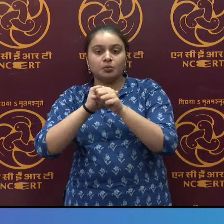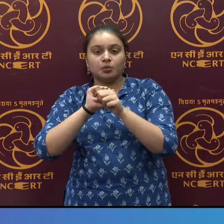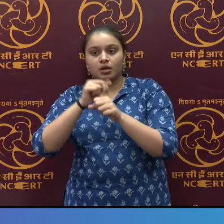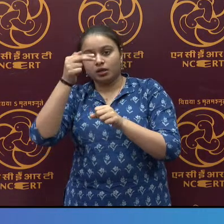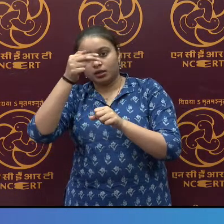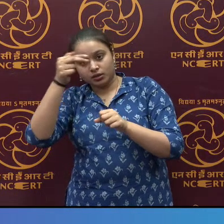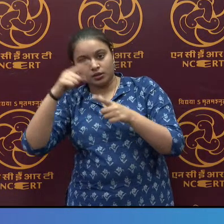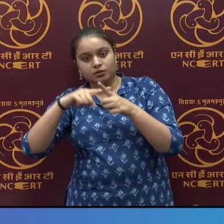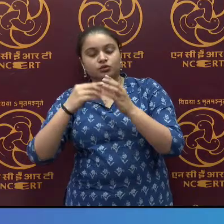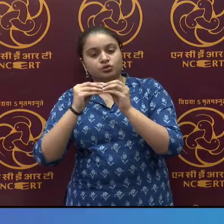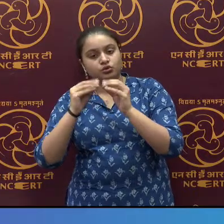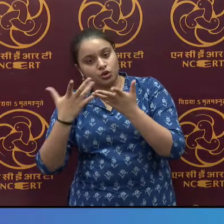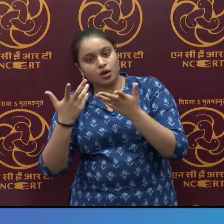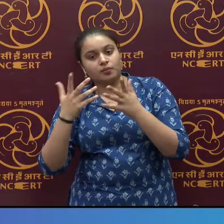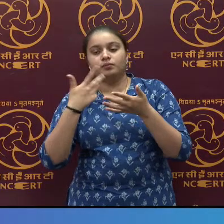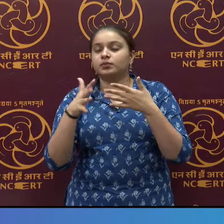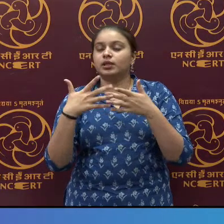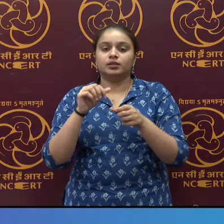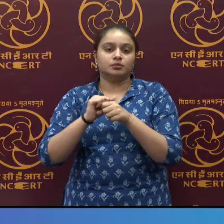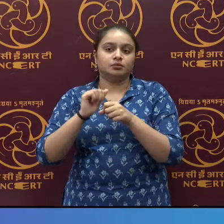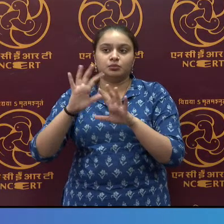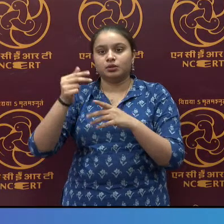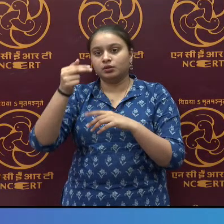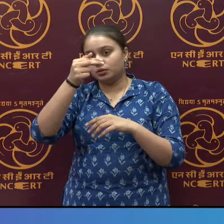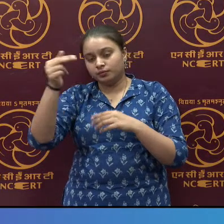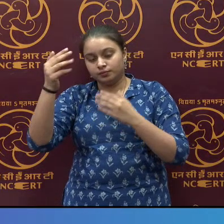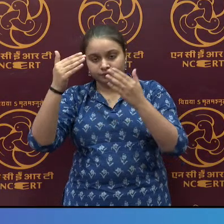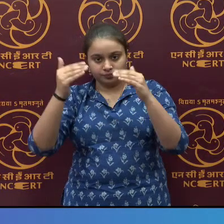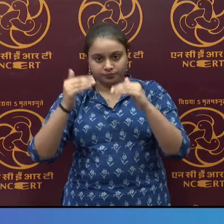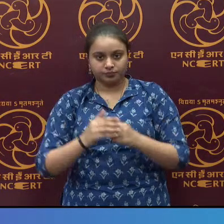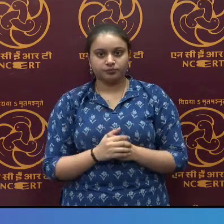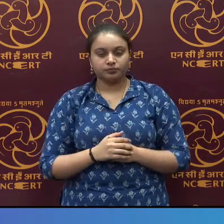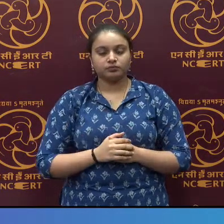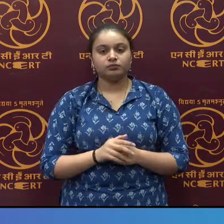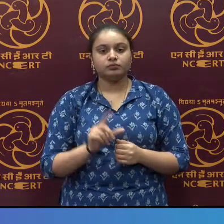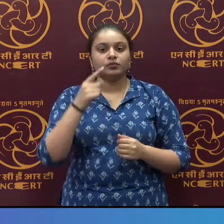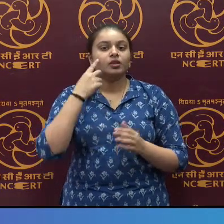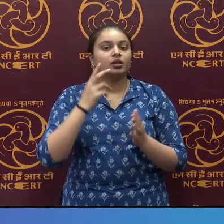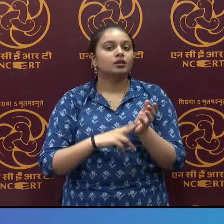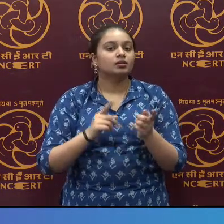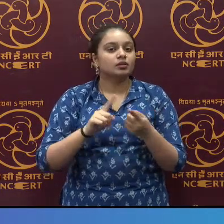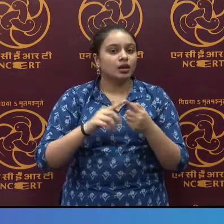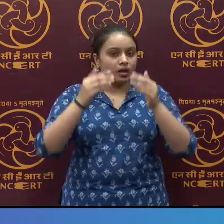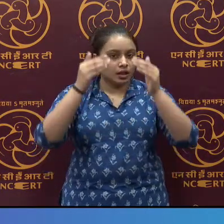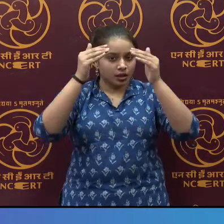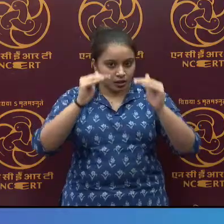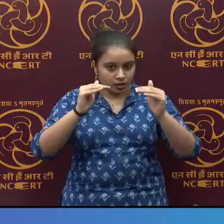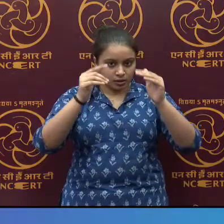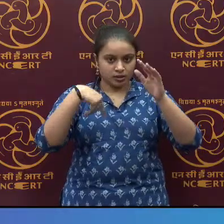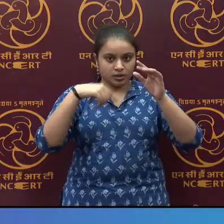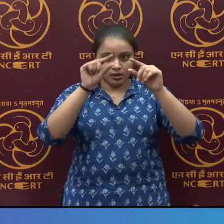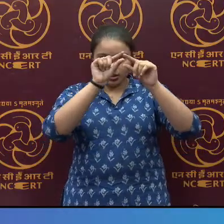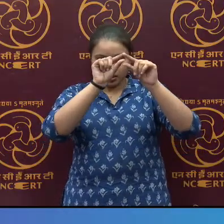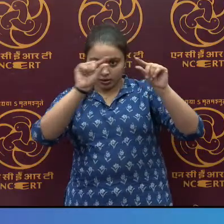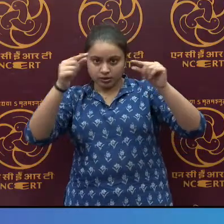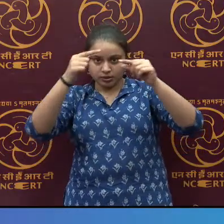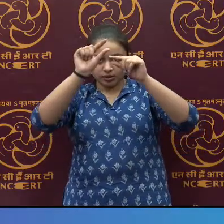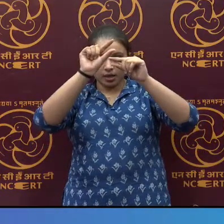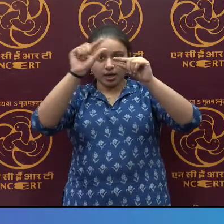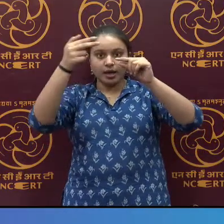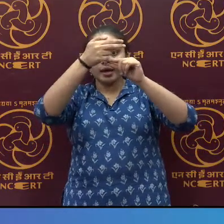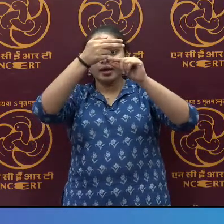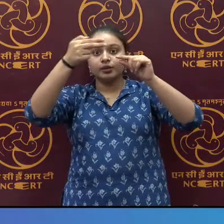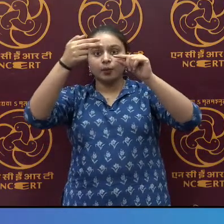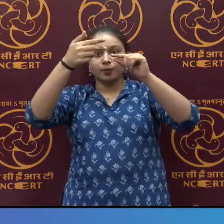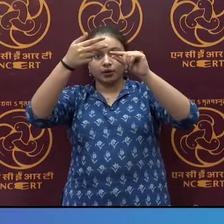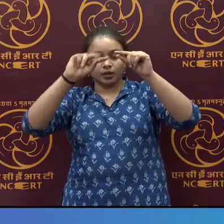job or any profile that person holds. And does this line come immediately under the heading? Yes, usually we just write it under